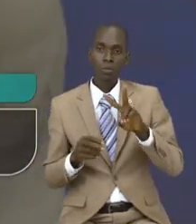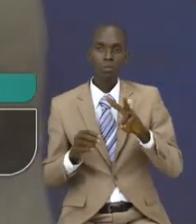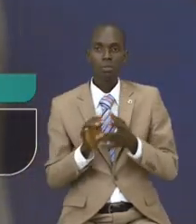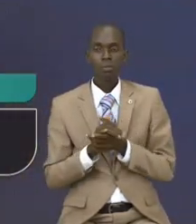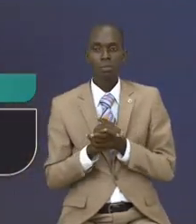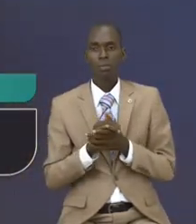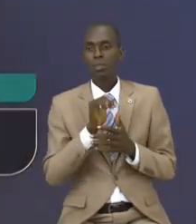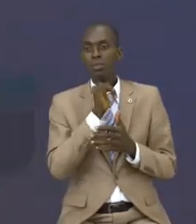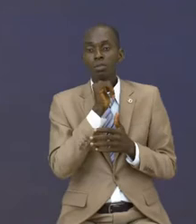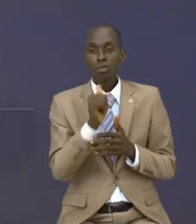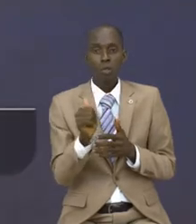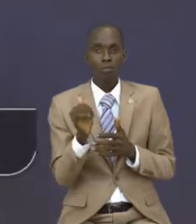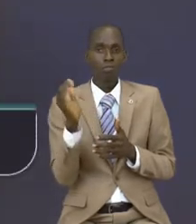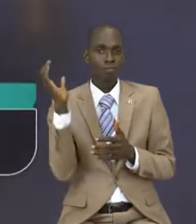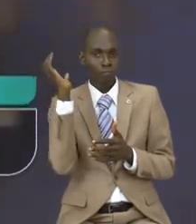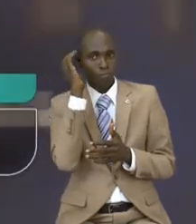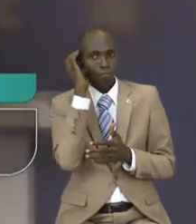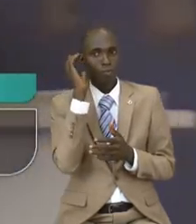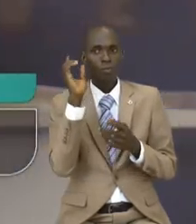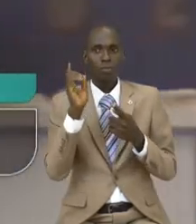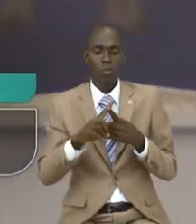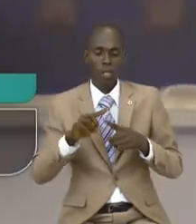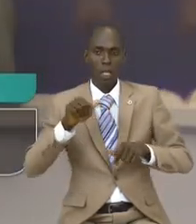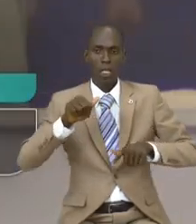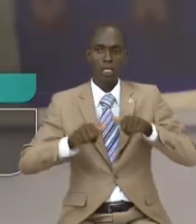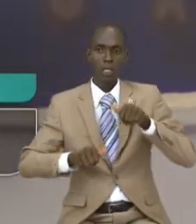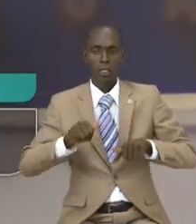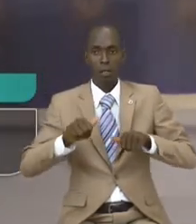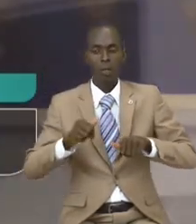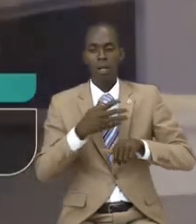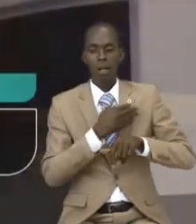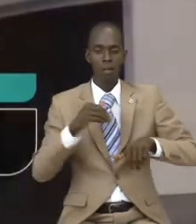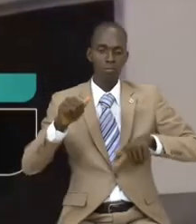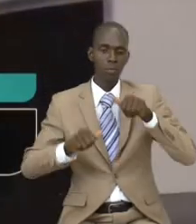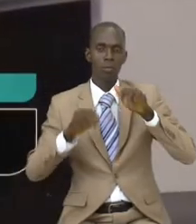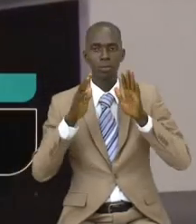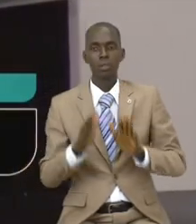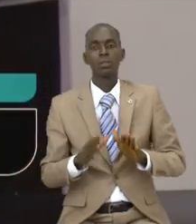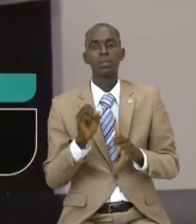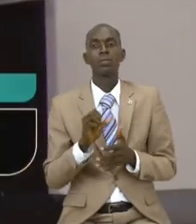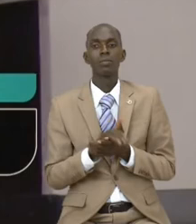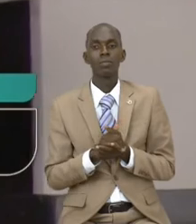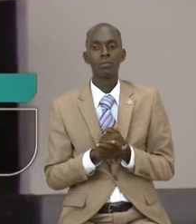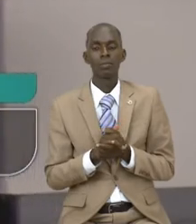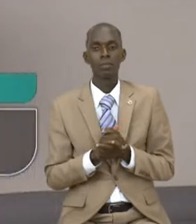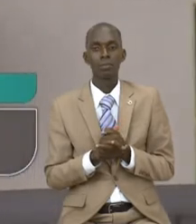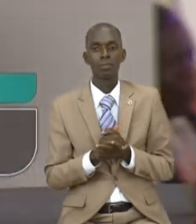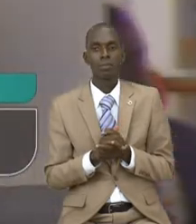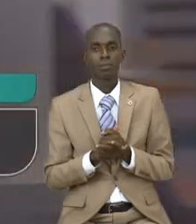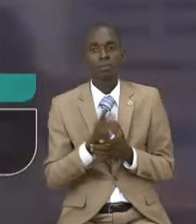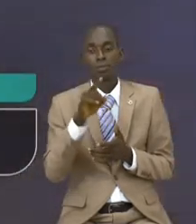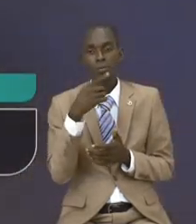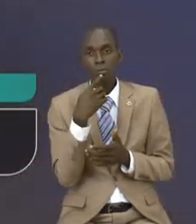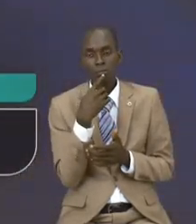not listening to doubts and doubters. You see, I want